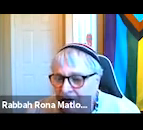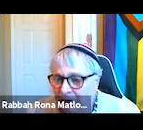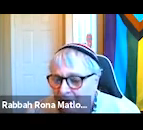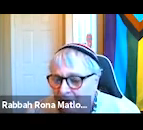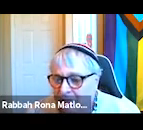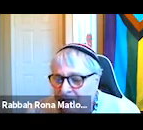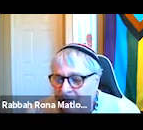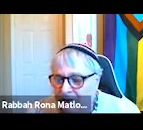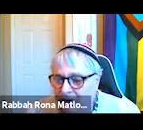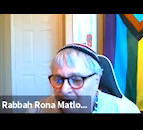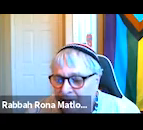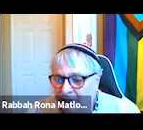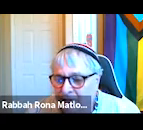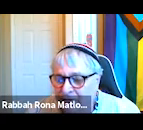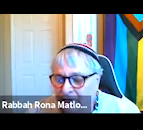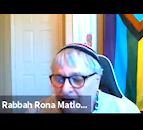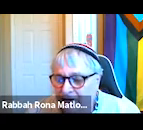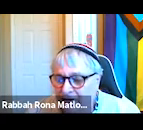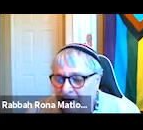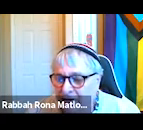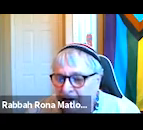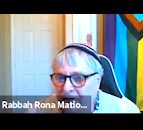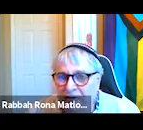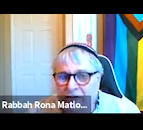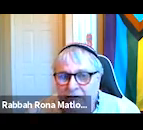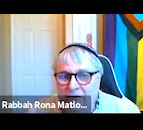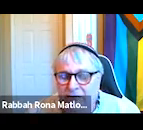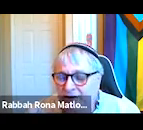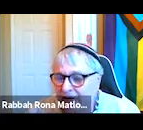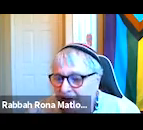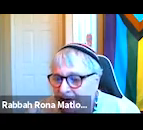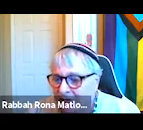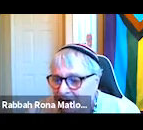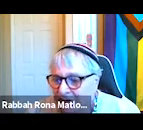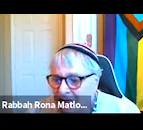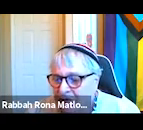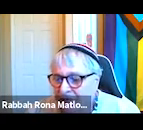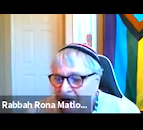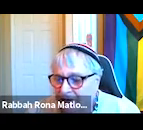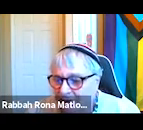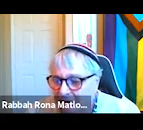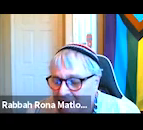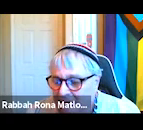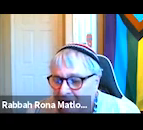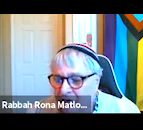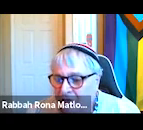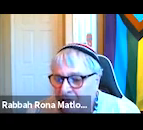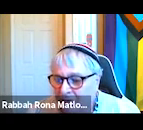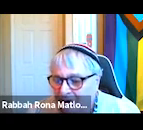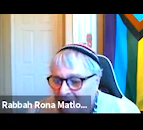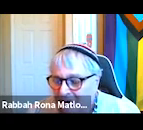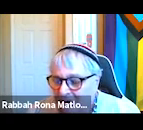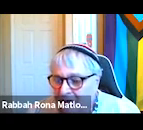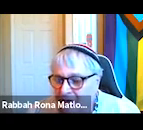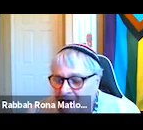Jewish care homes, such as Klein-Galland in Seattle, the Riverdale